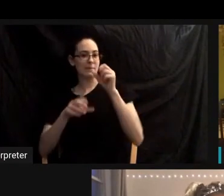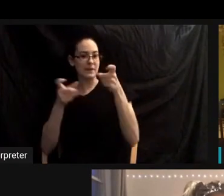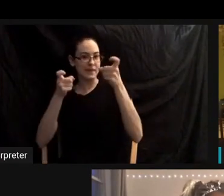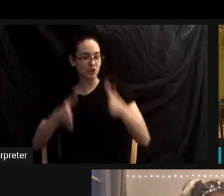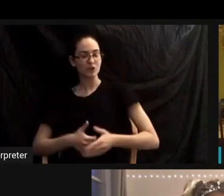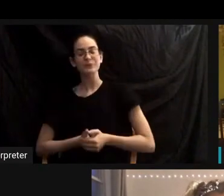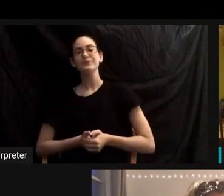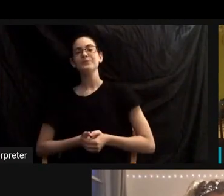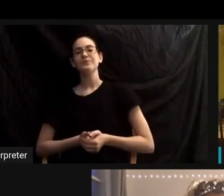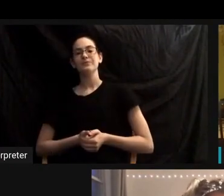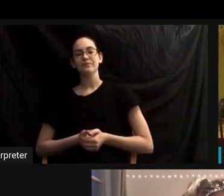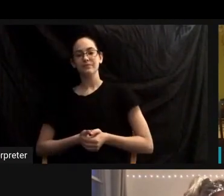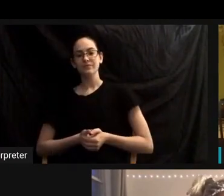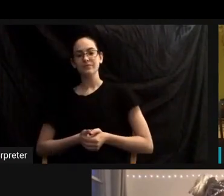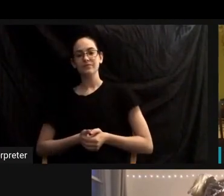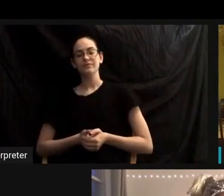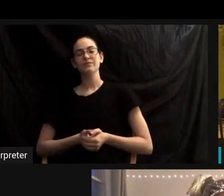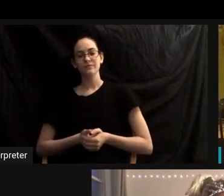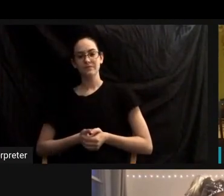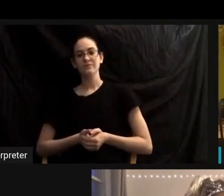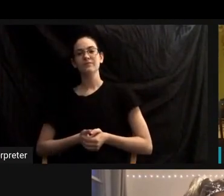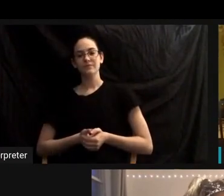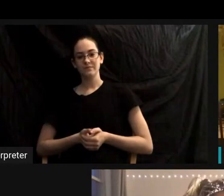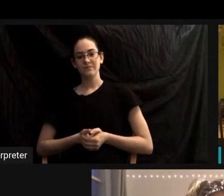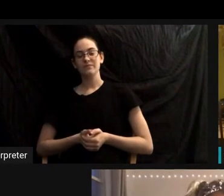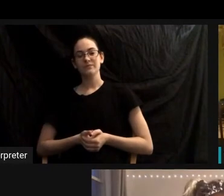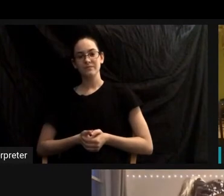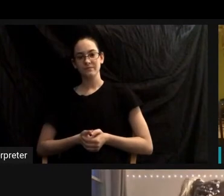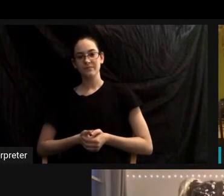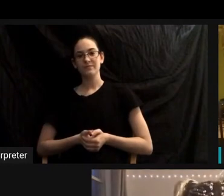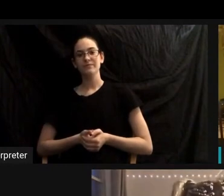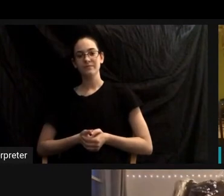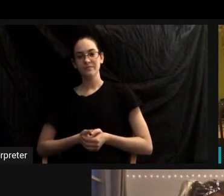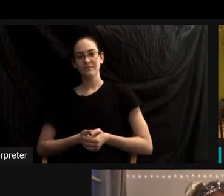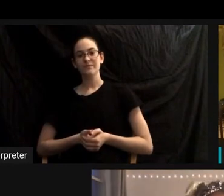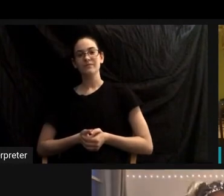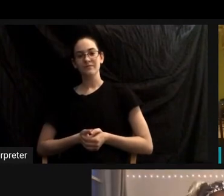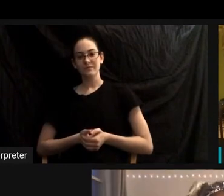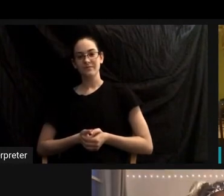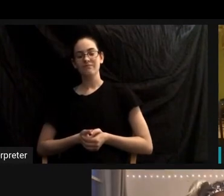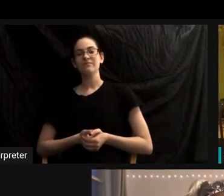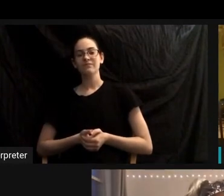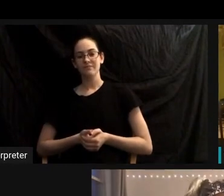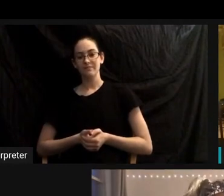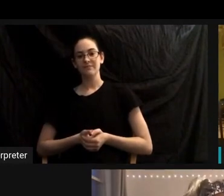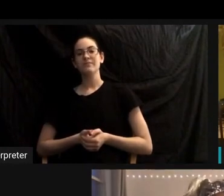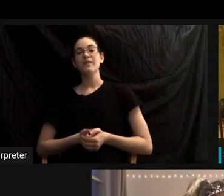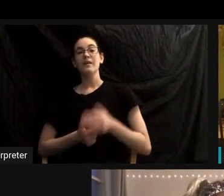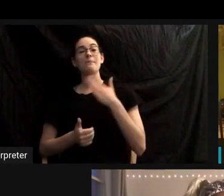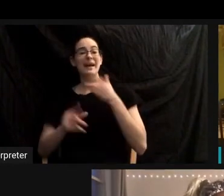use all of the facets of my various things that I can do in my career